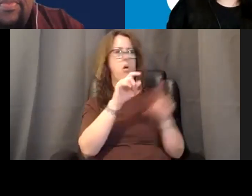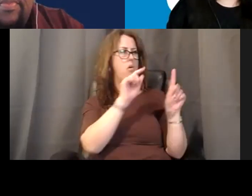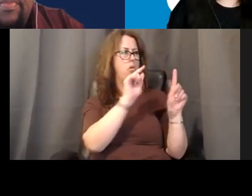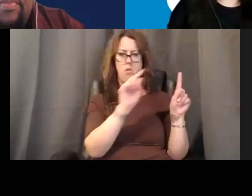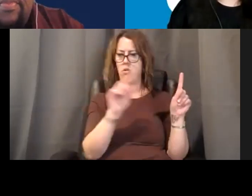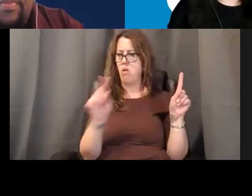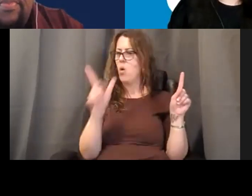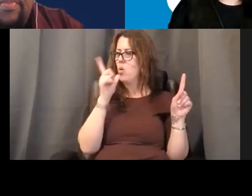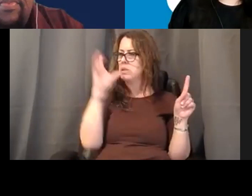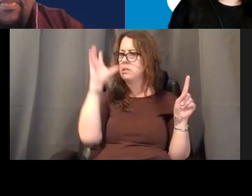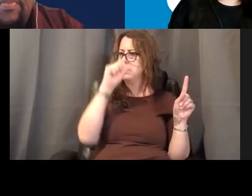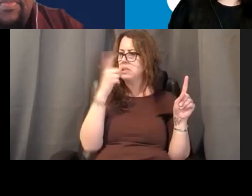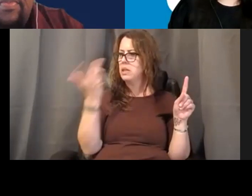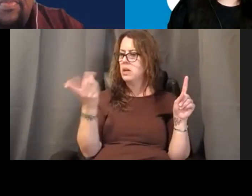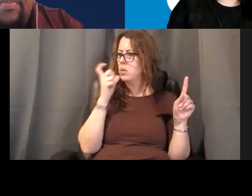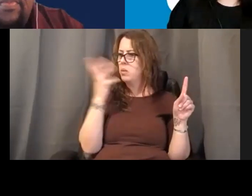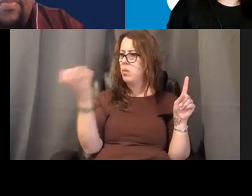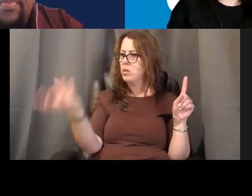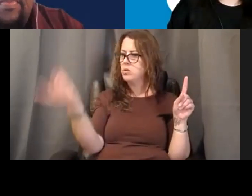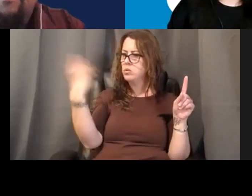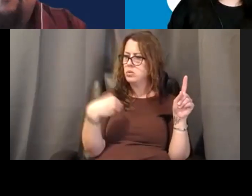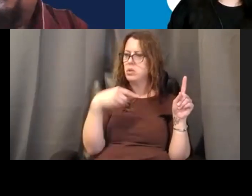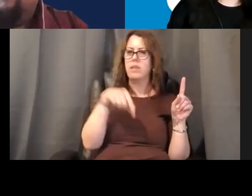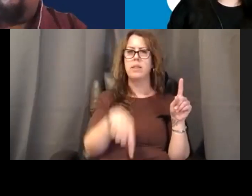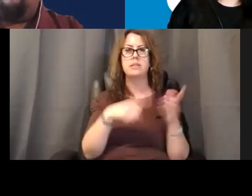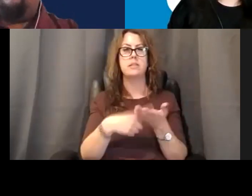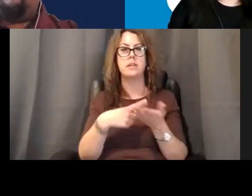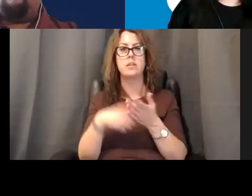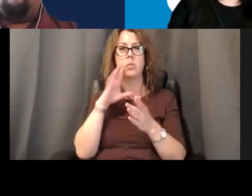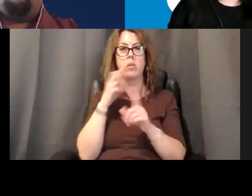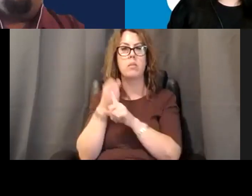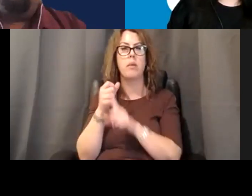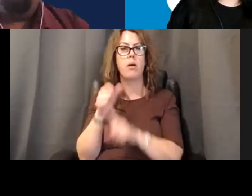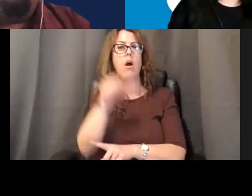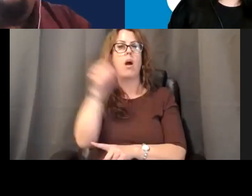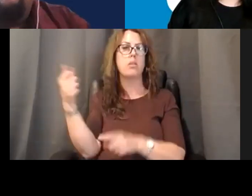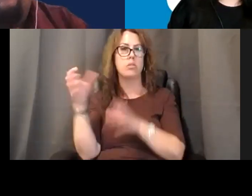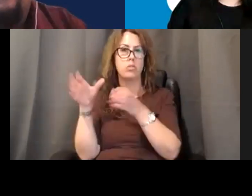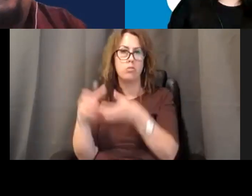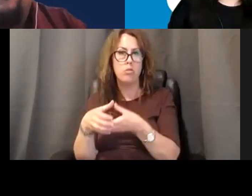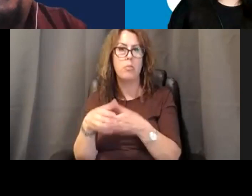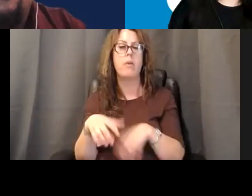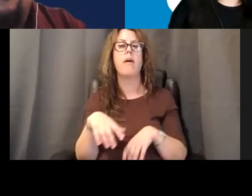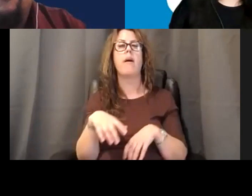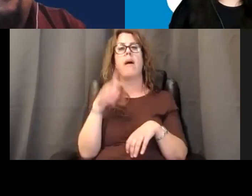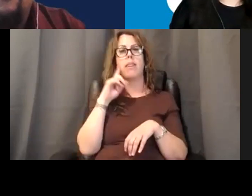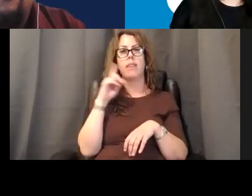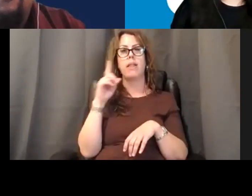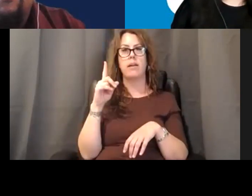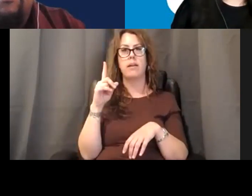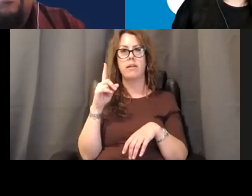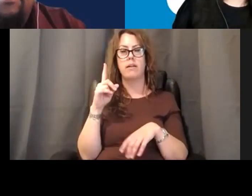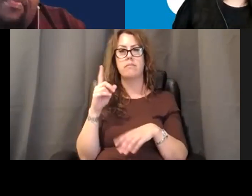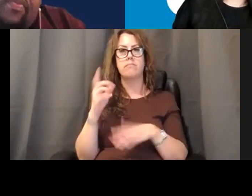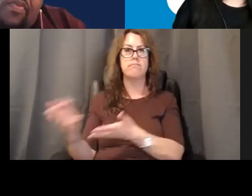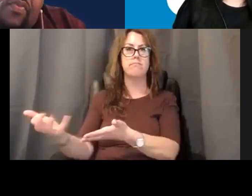these discussions also need to impact. I think bringing folks together under that and then establishing